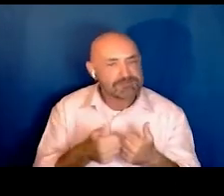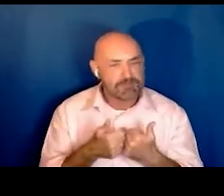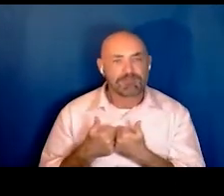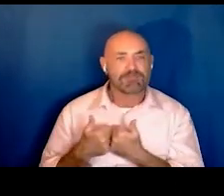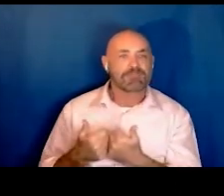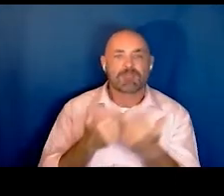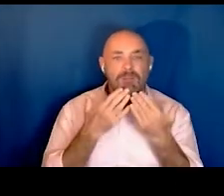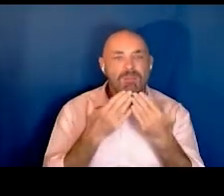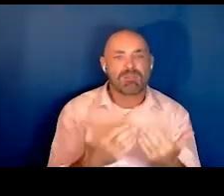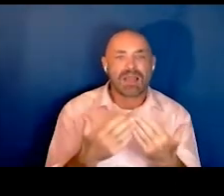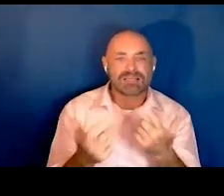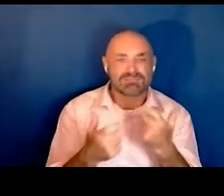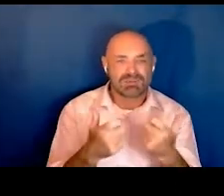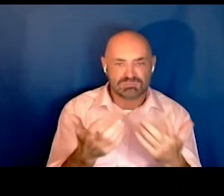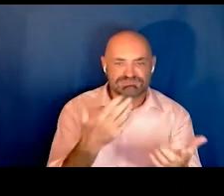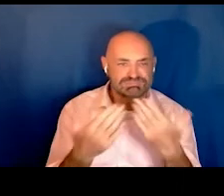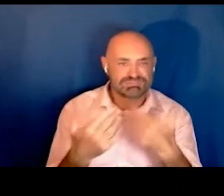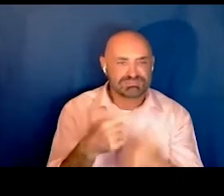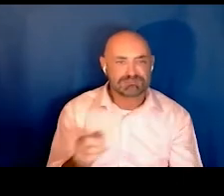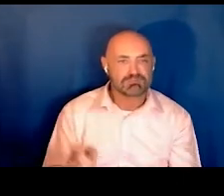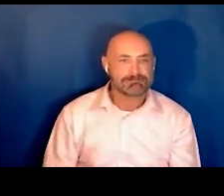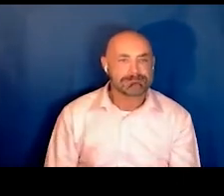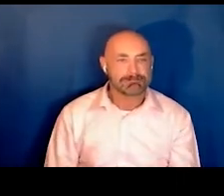who's jumping on and answering.